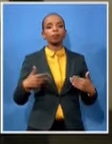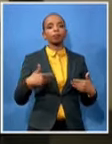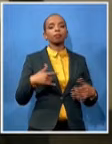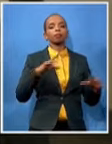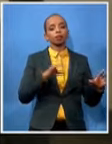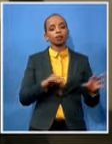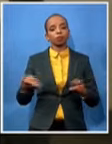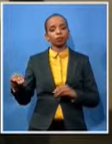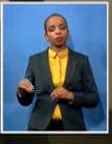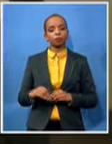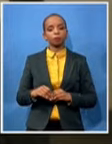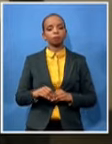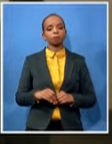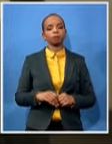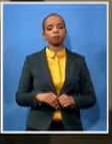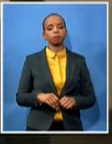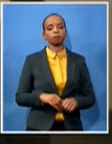you're having fun here.